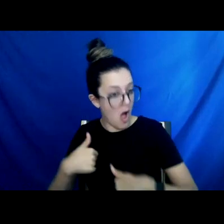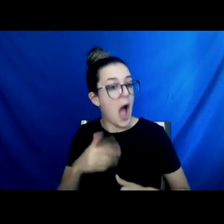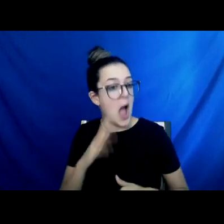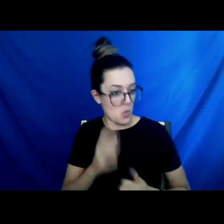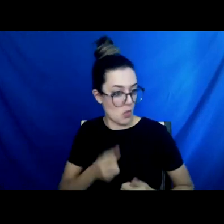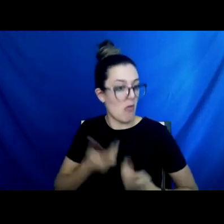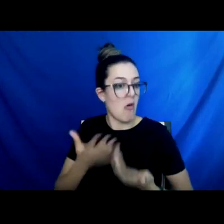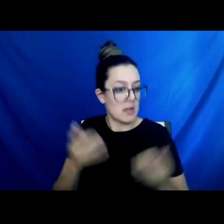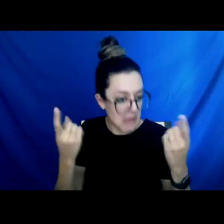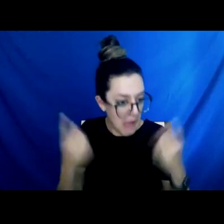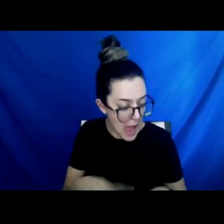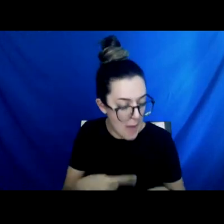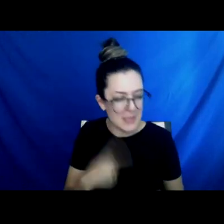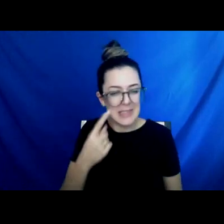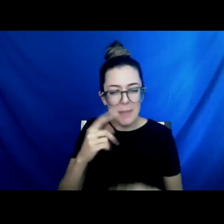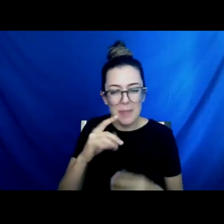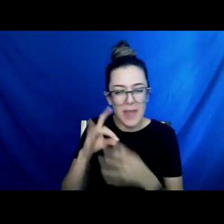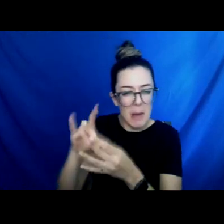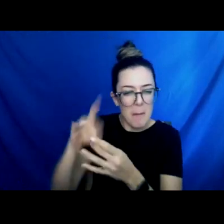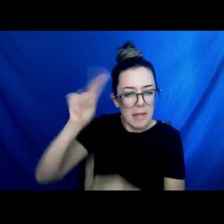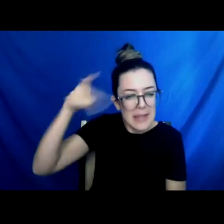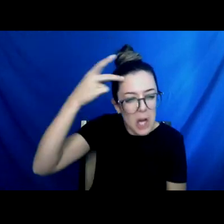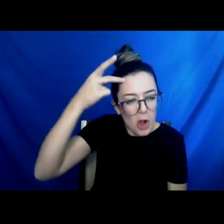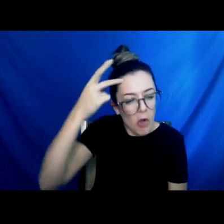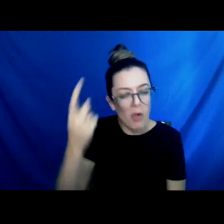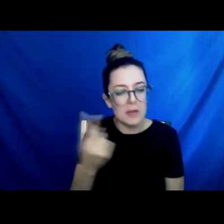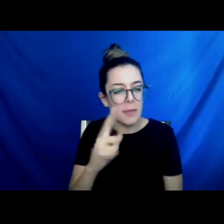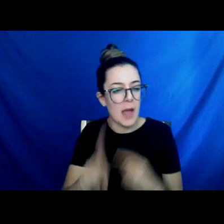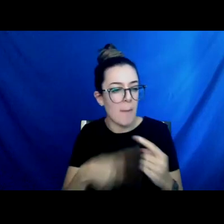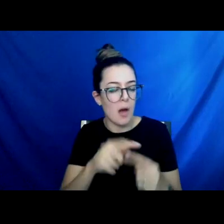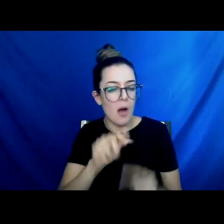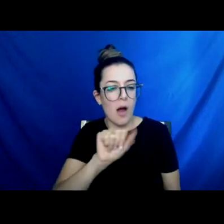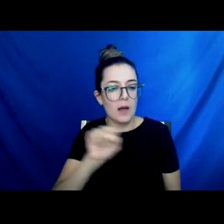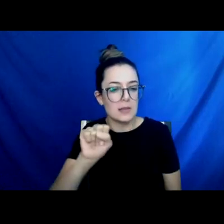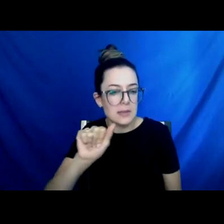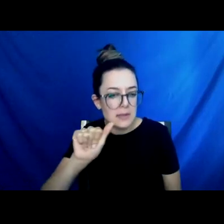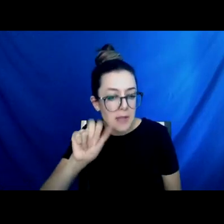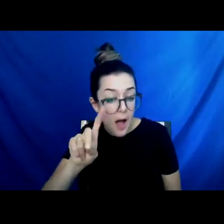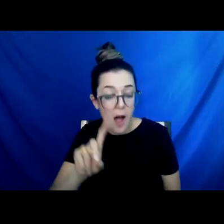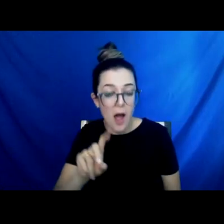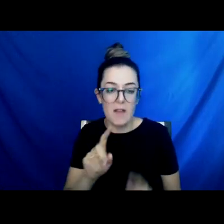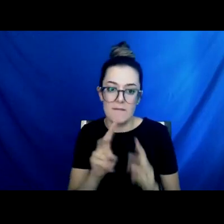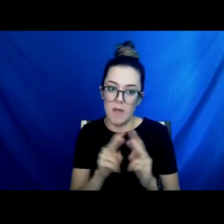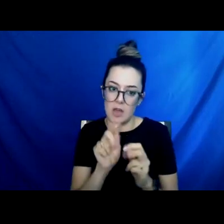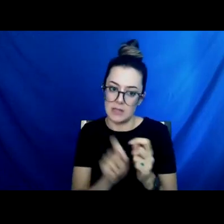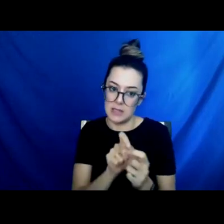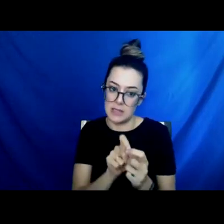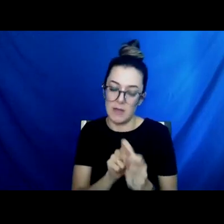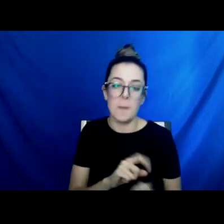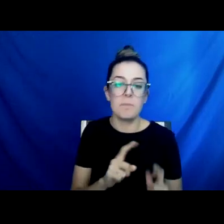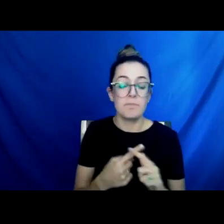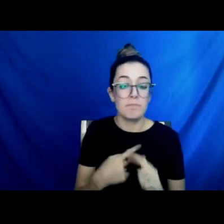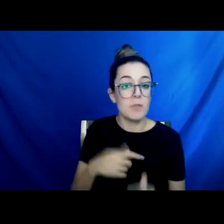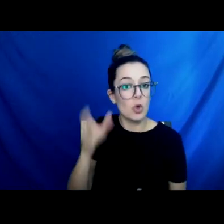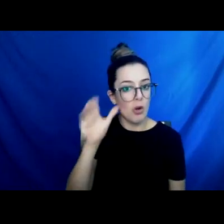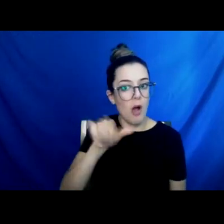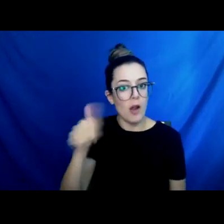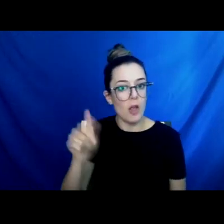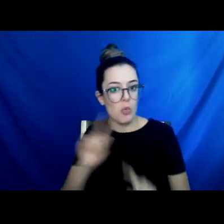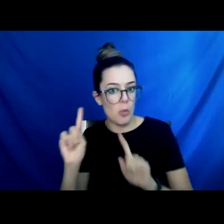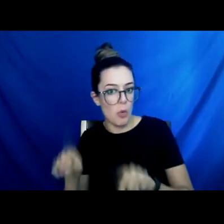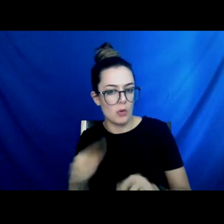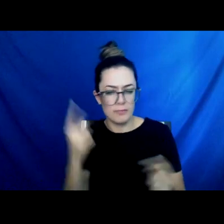something political, something about Assad, and it was very specific. And then I heard a different report about that. So then you're wondering,